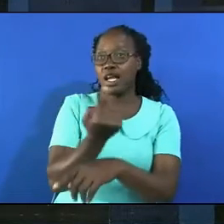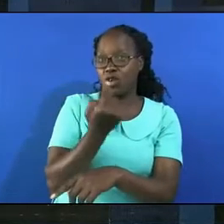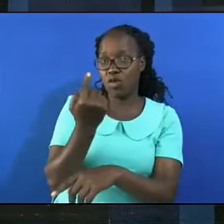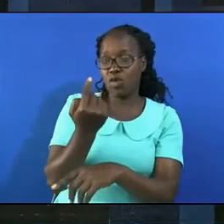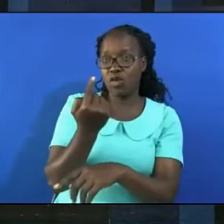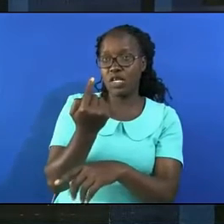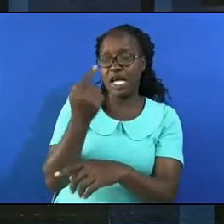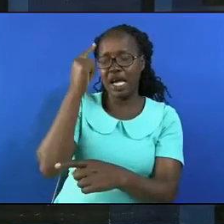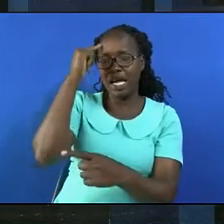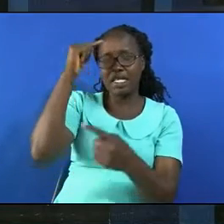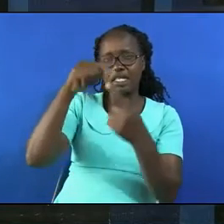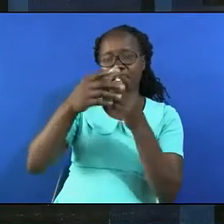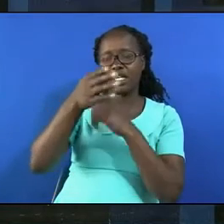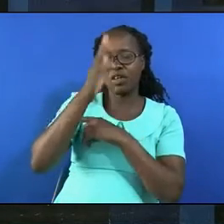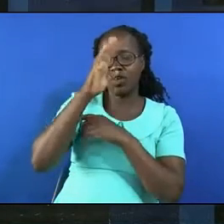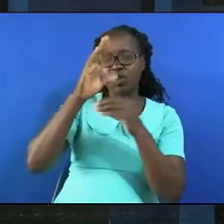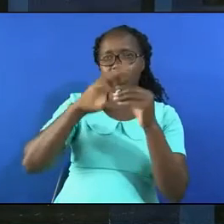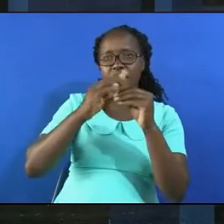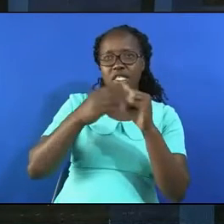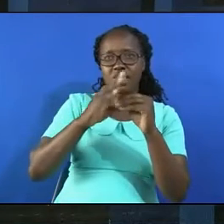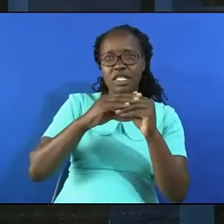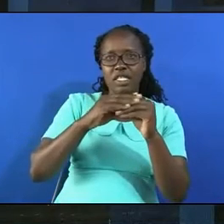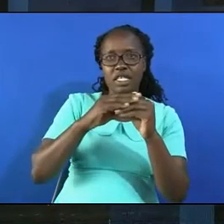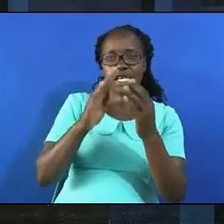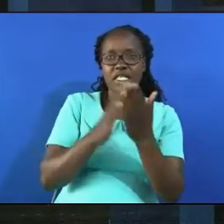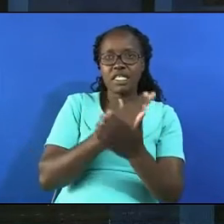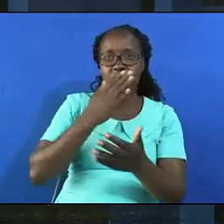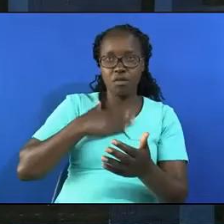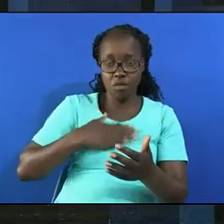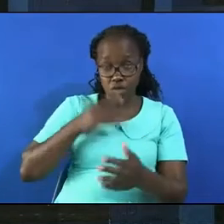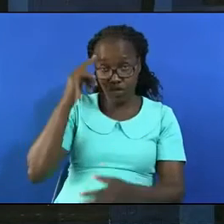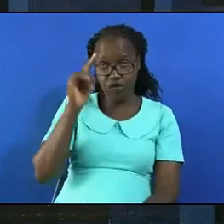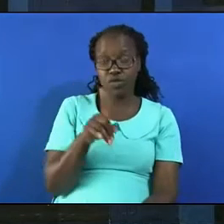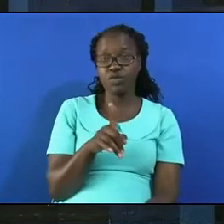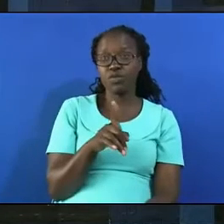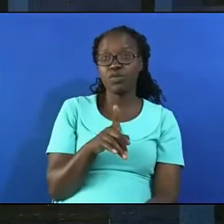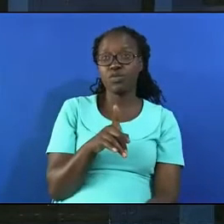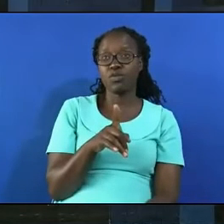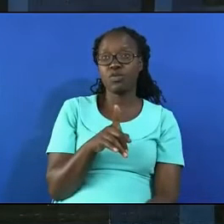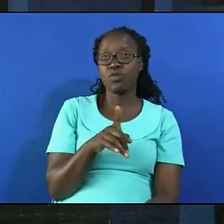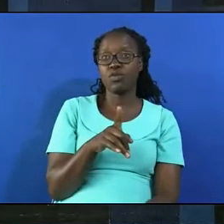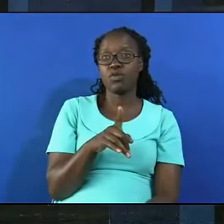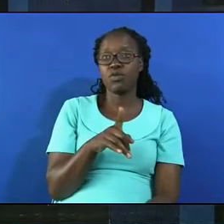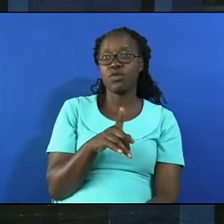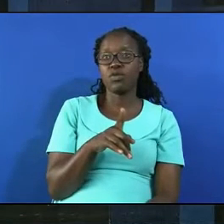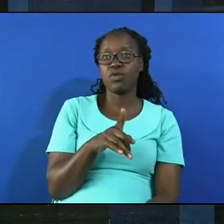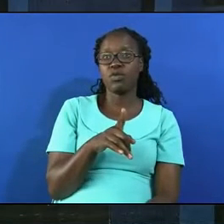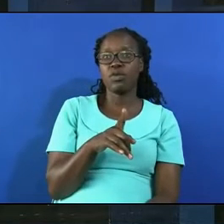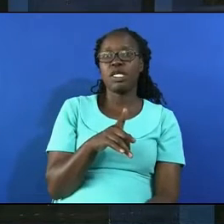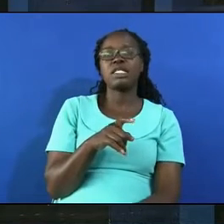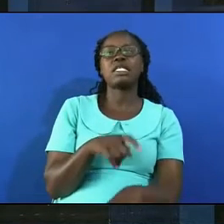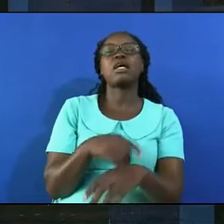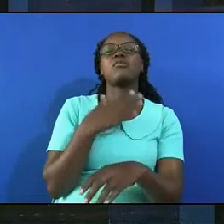alone until God creates somebody for you when he so